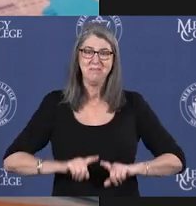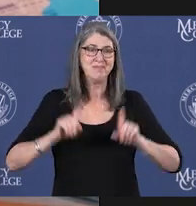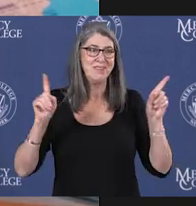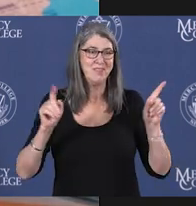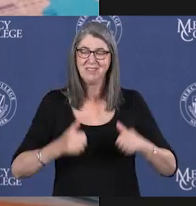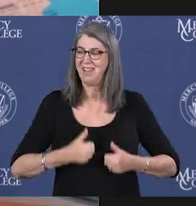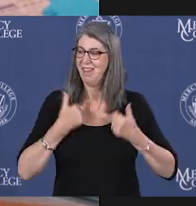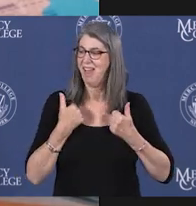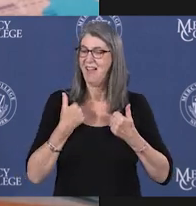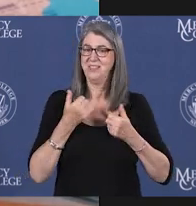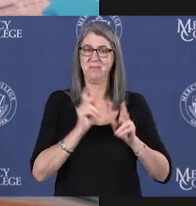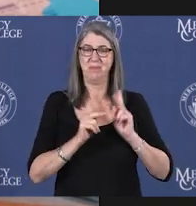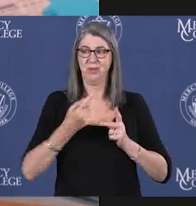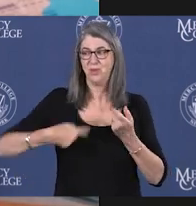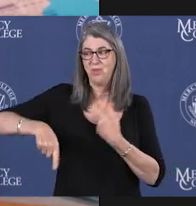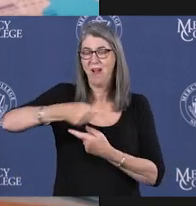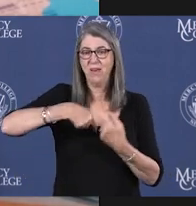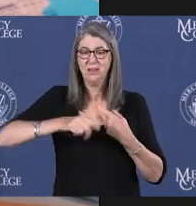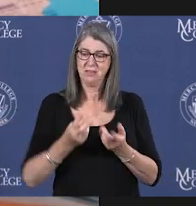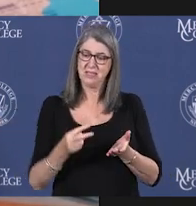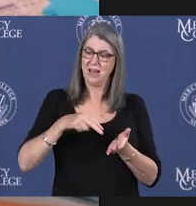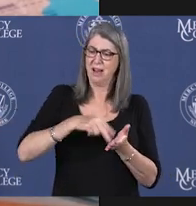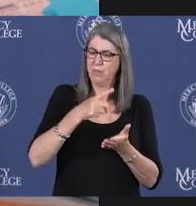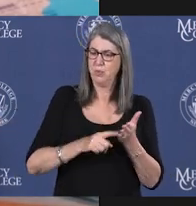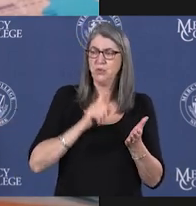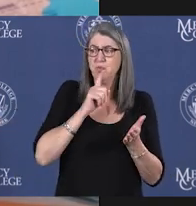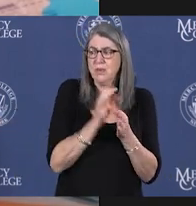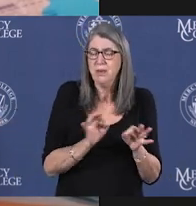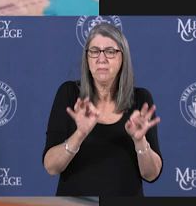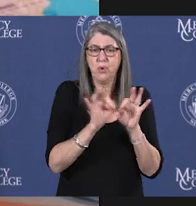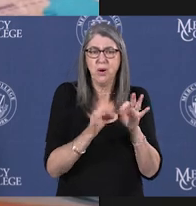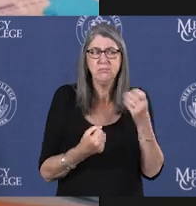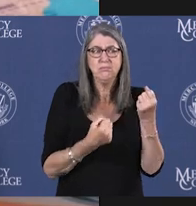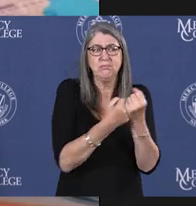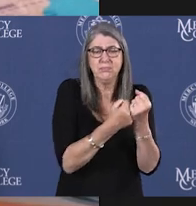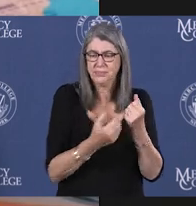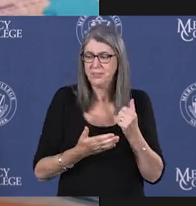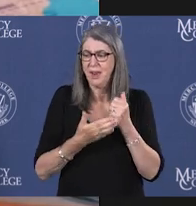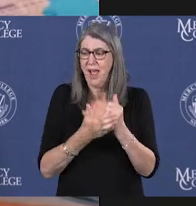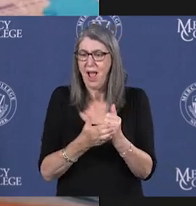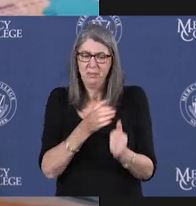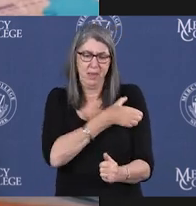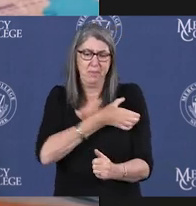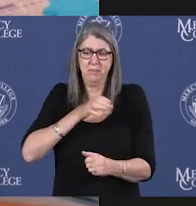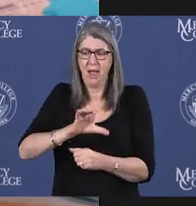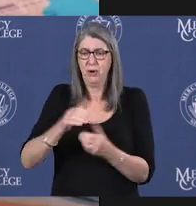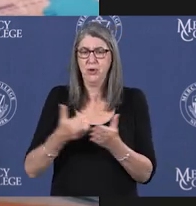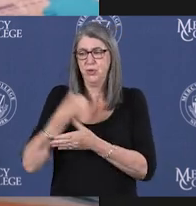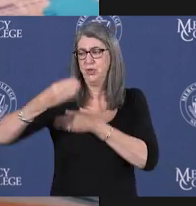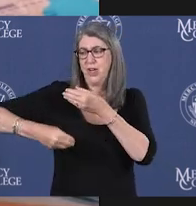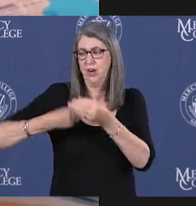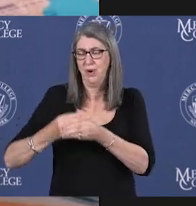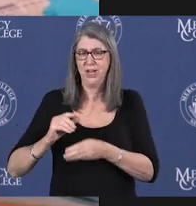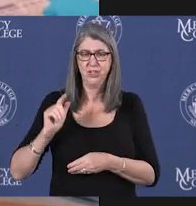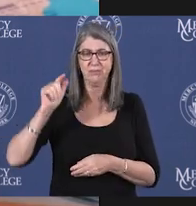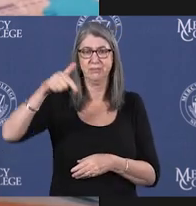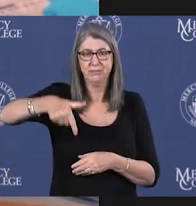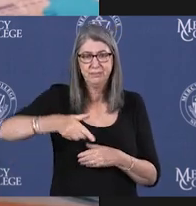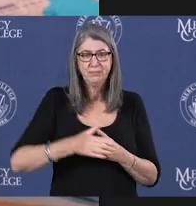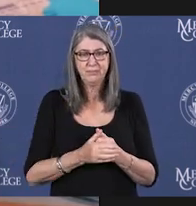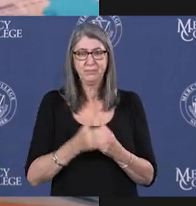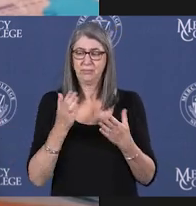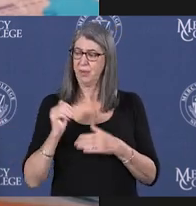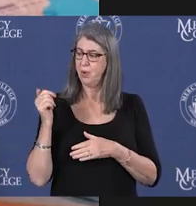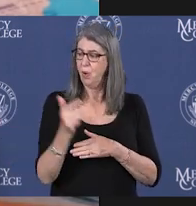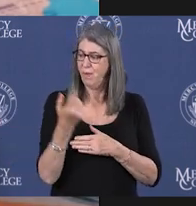differences in the lives of those around us, stand up for what is truly important, and help empower a new generation to follow.